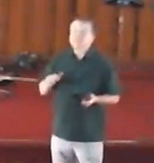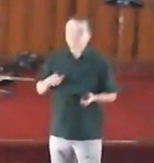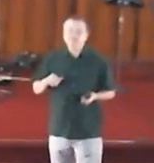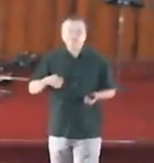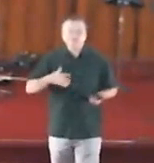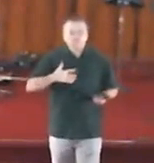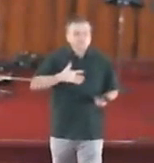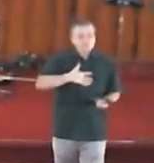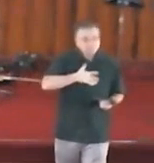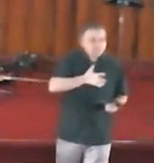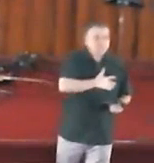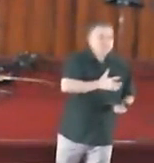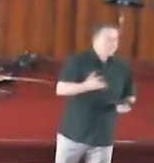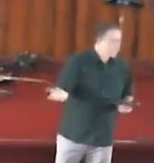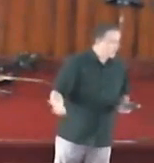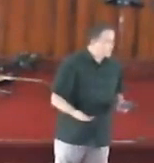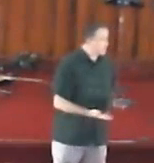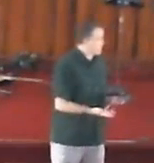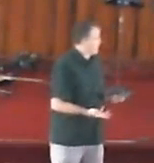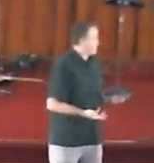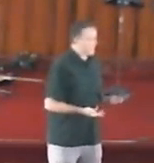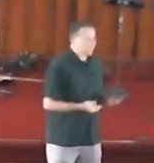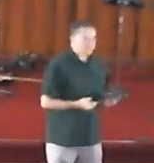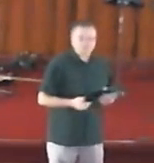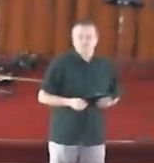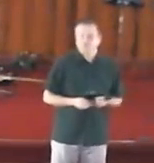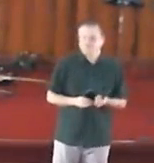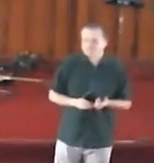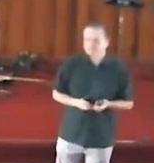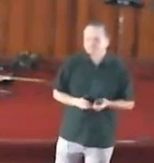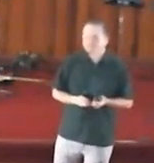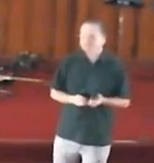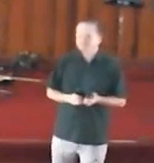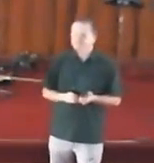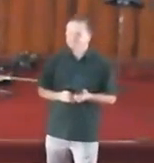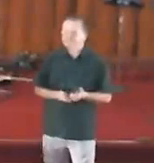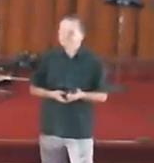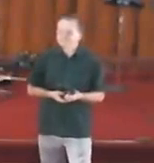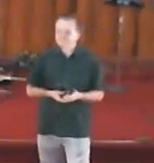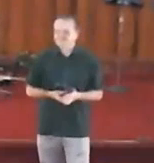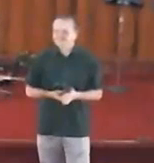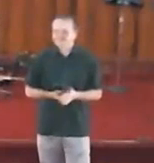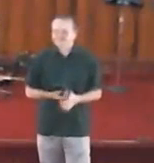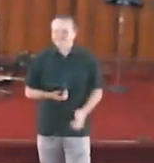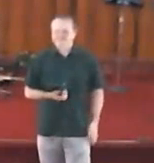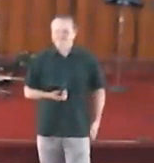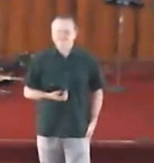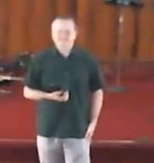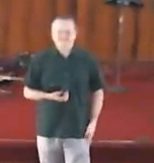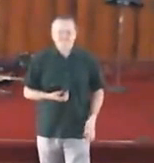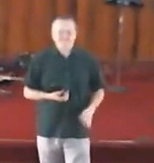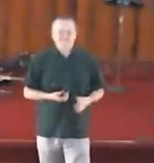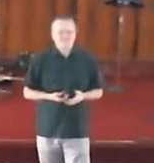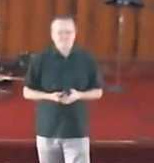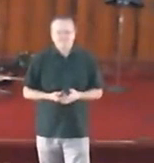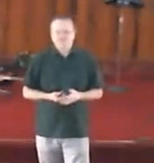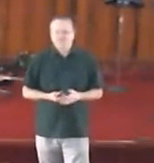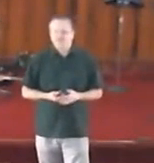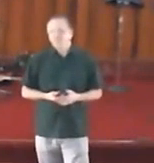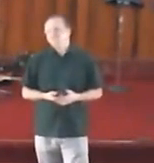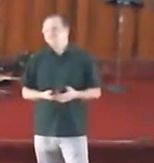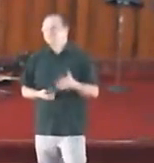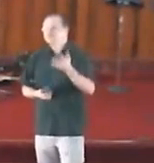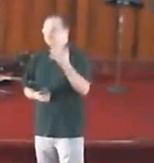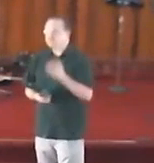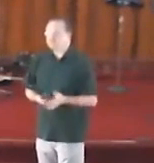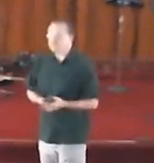día también. Muchas religiones creen en Jesús. And that's important nowadays because many religions believe in Jesus. Ah,